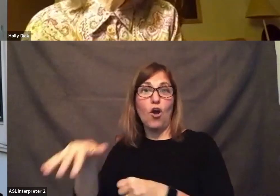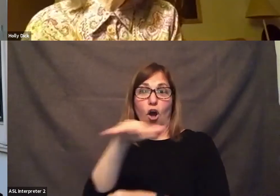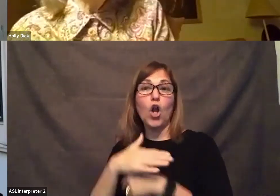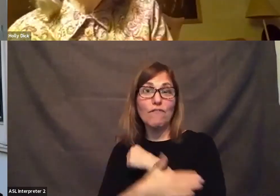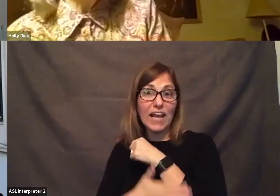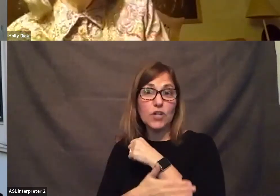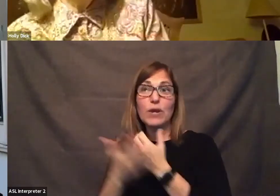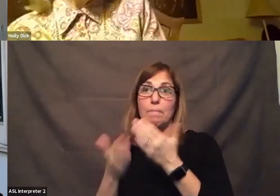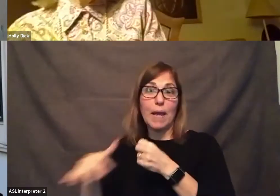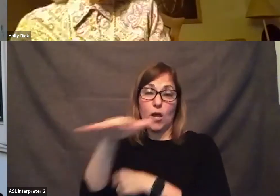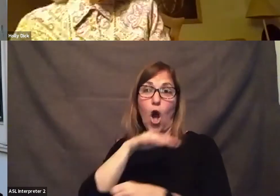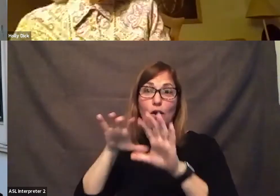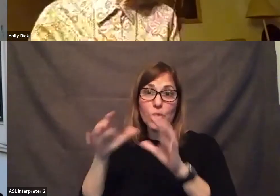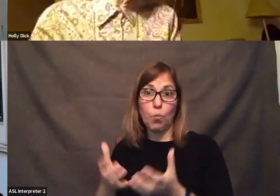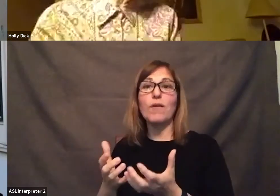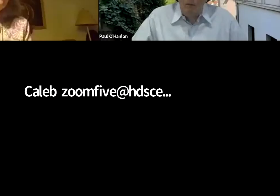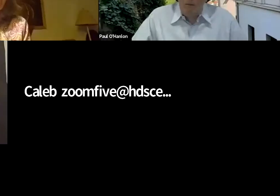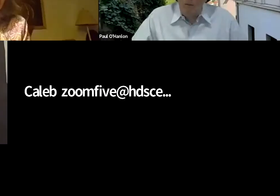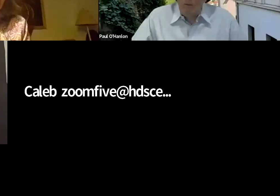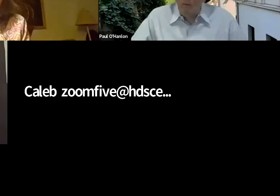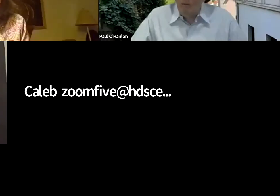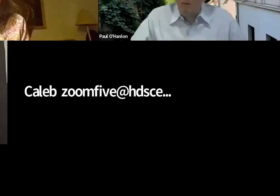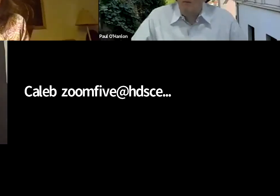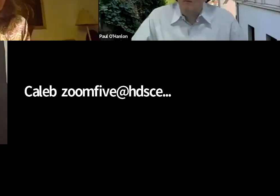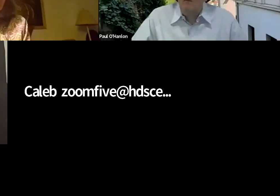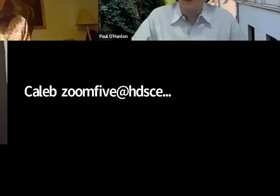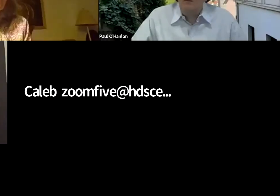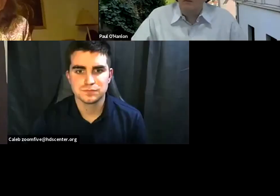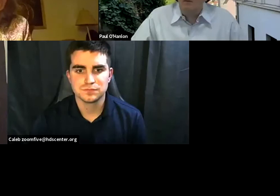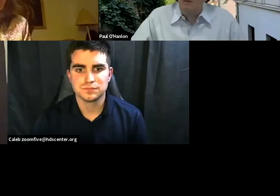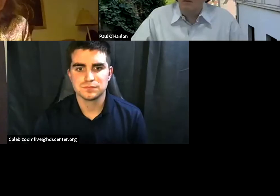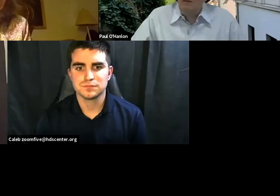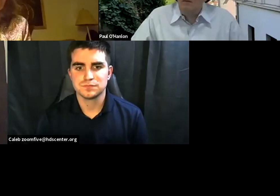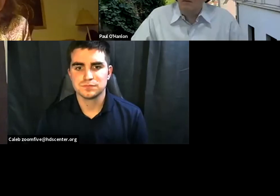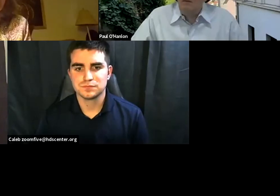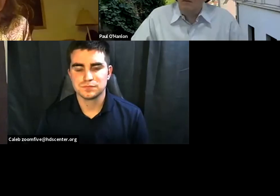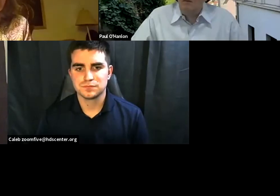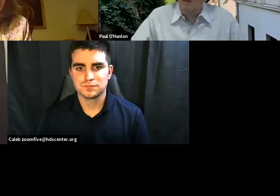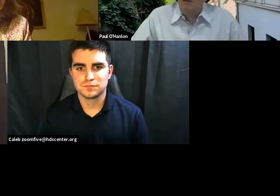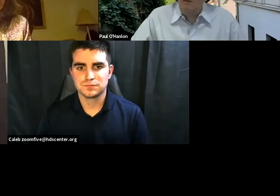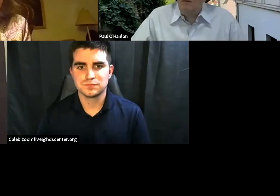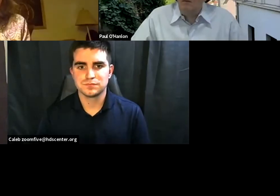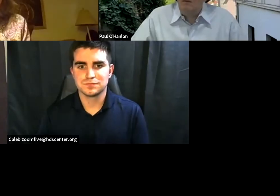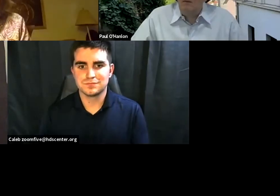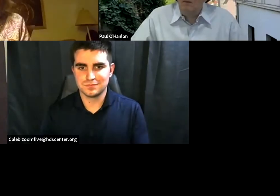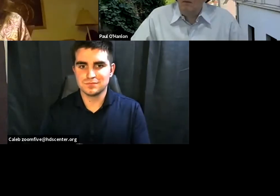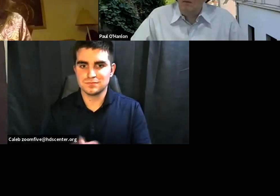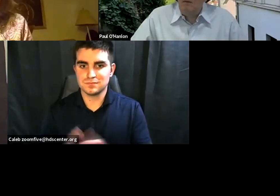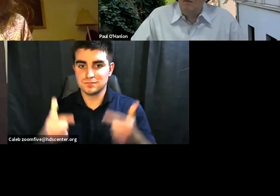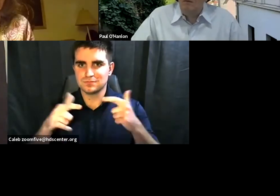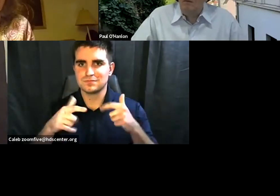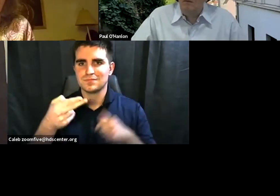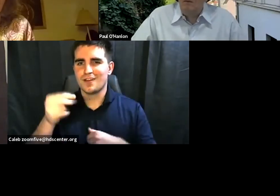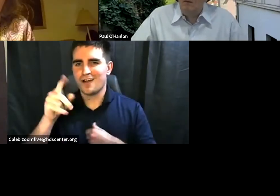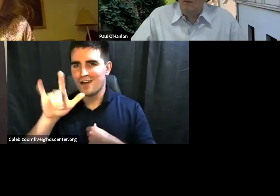how groups can work together to get something done positively. Thank you. Holly, thank you so much for